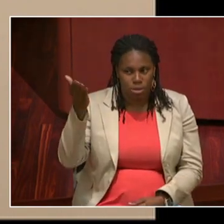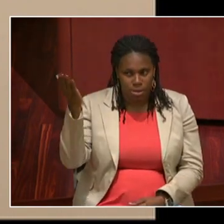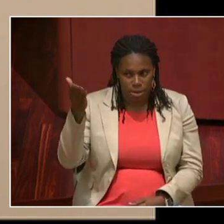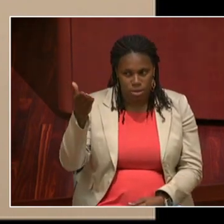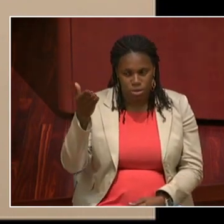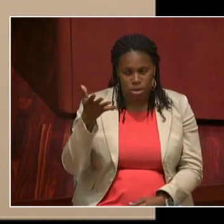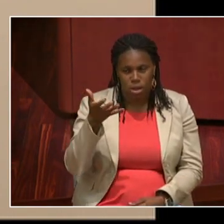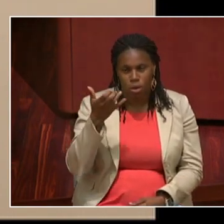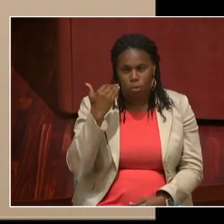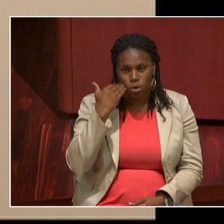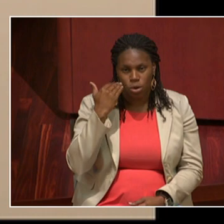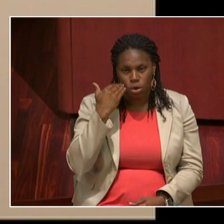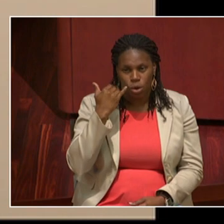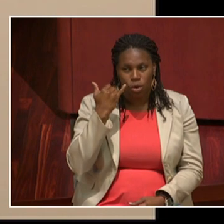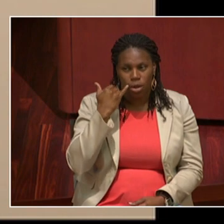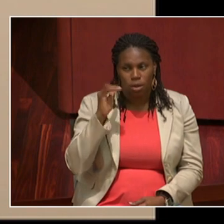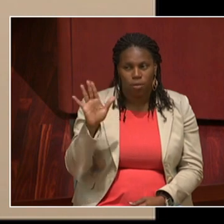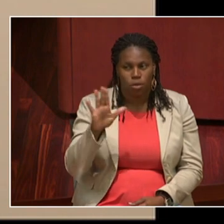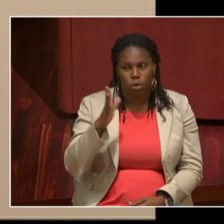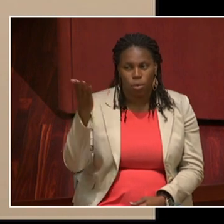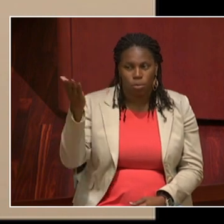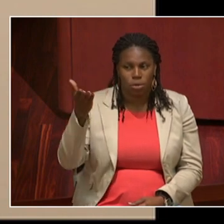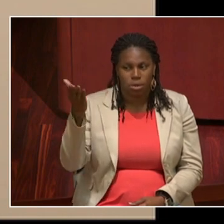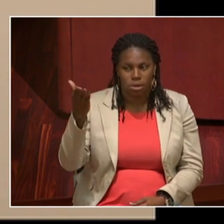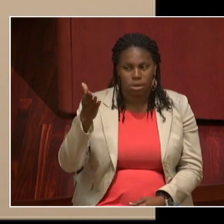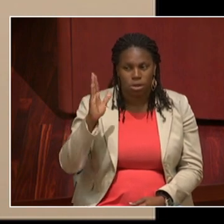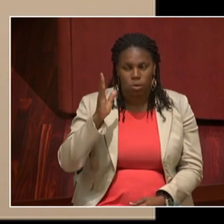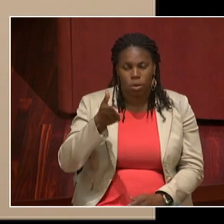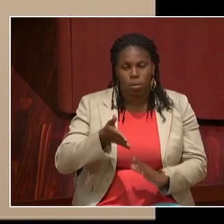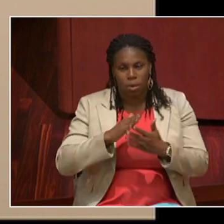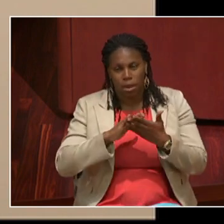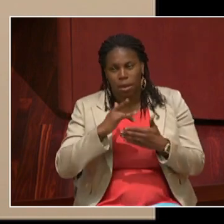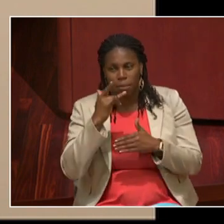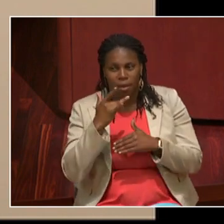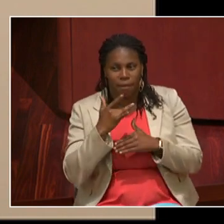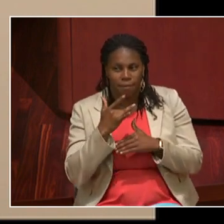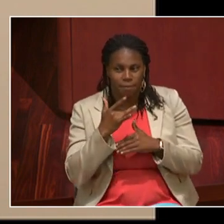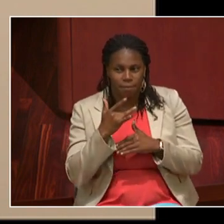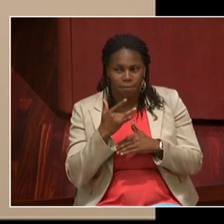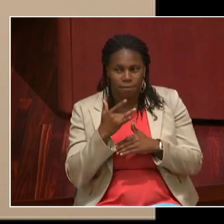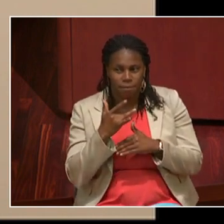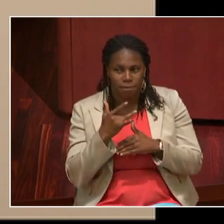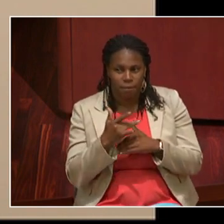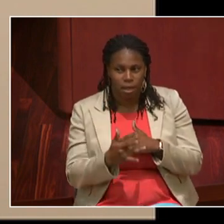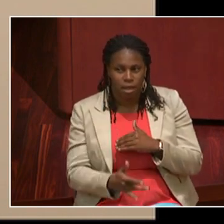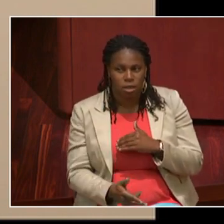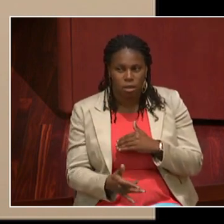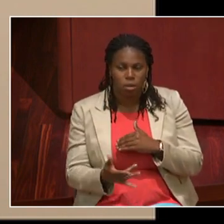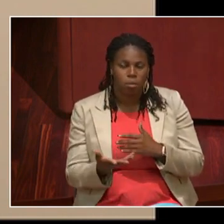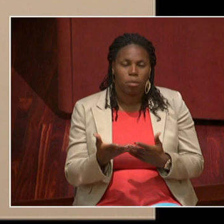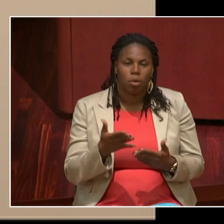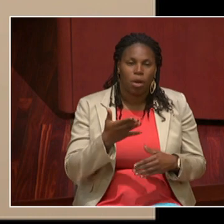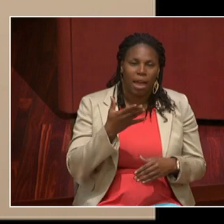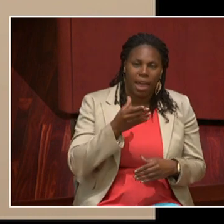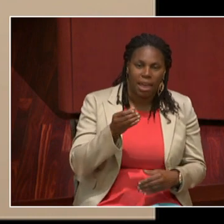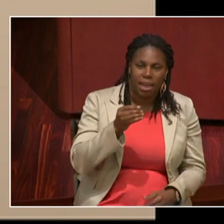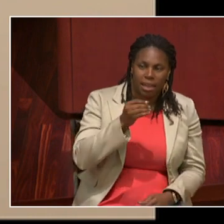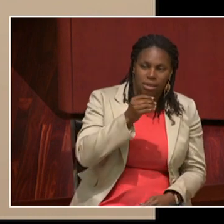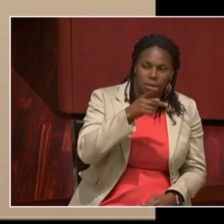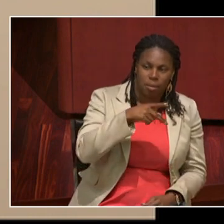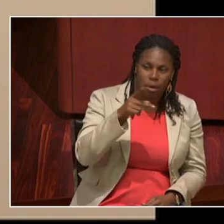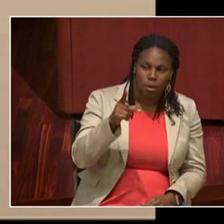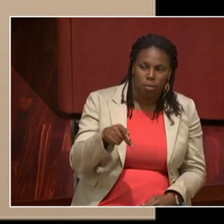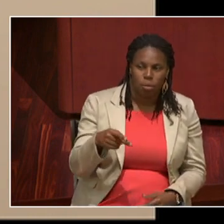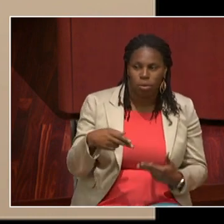know if your presentation will become available as a PowerPoint slide on the